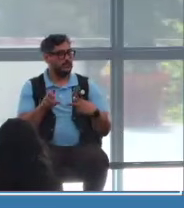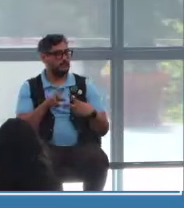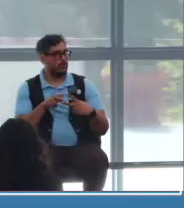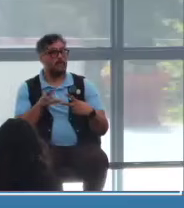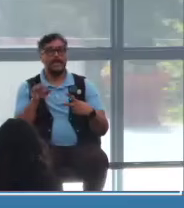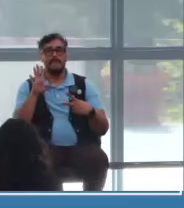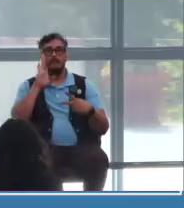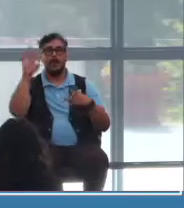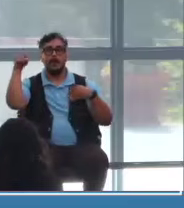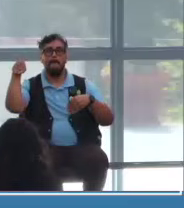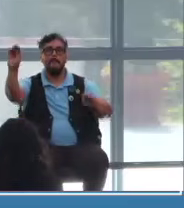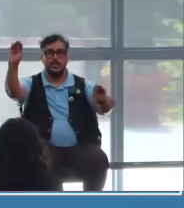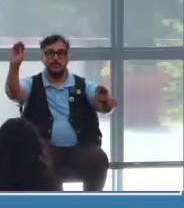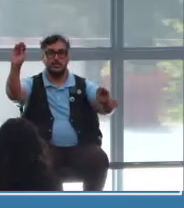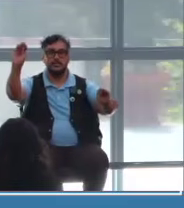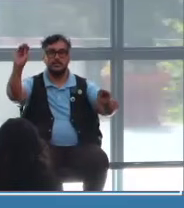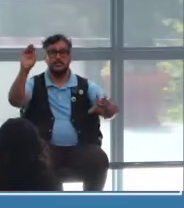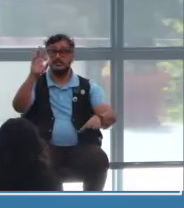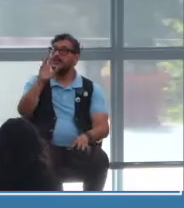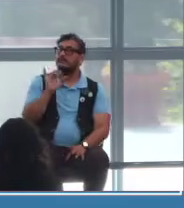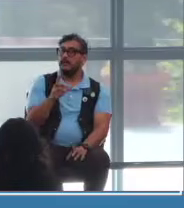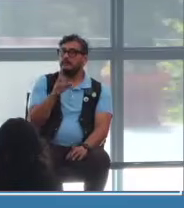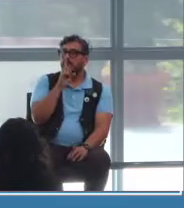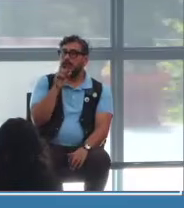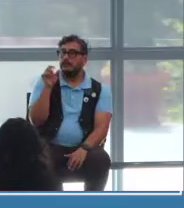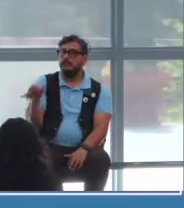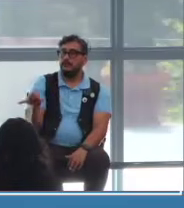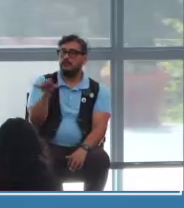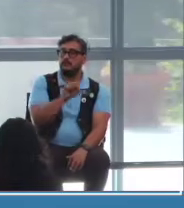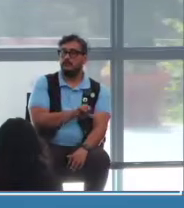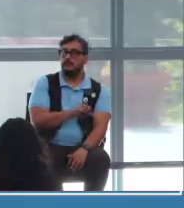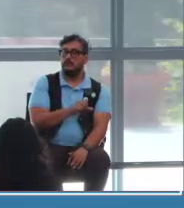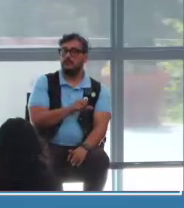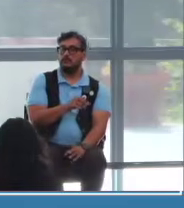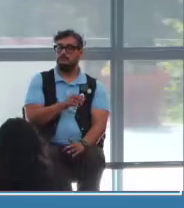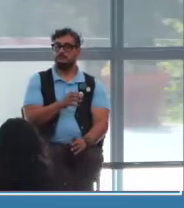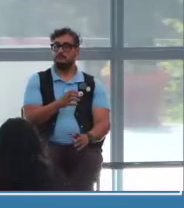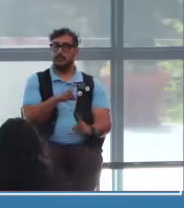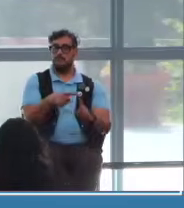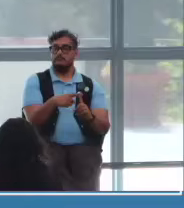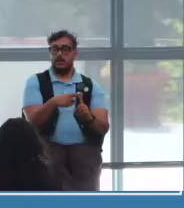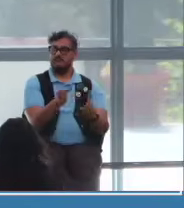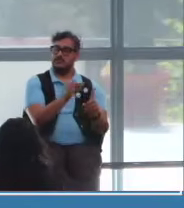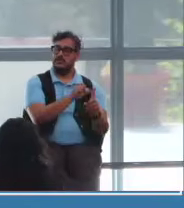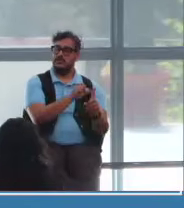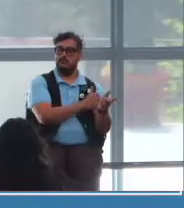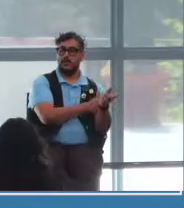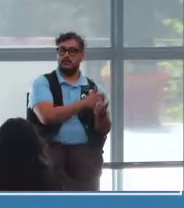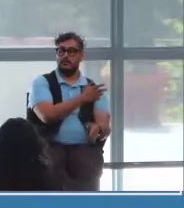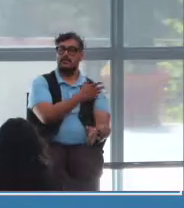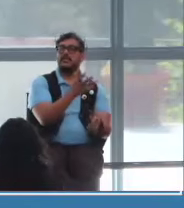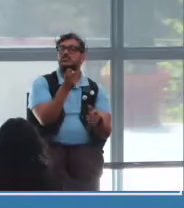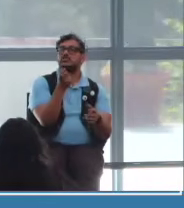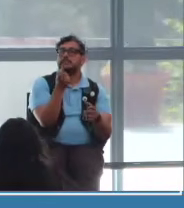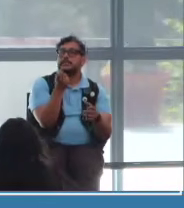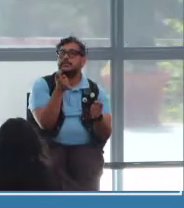the market. And it is very similar in what it does to Benlysta. It's modified a